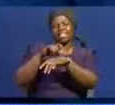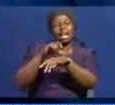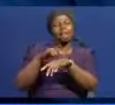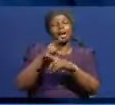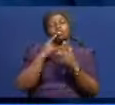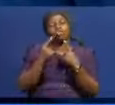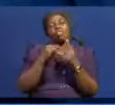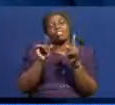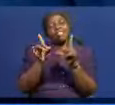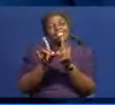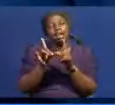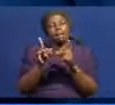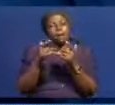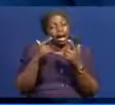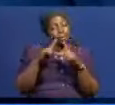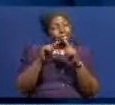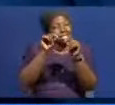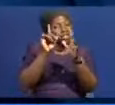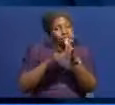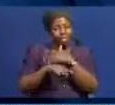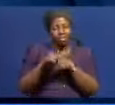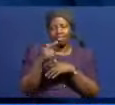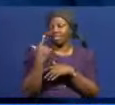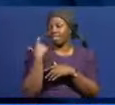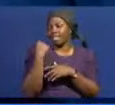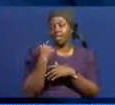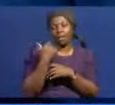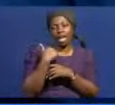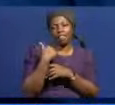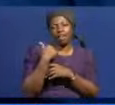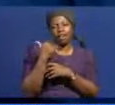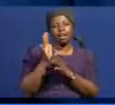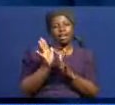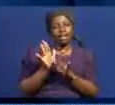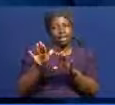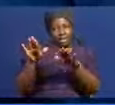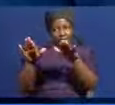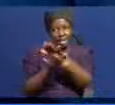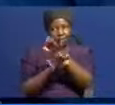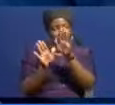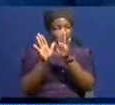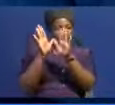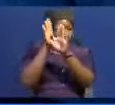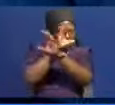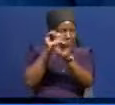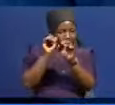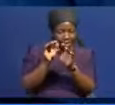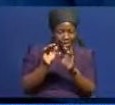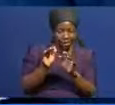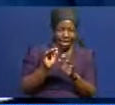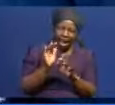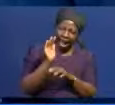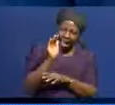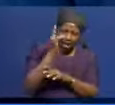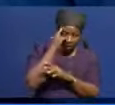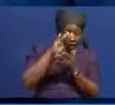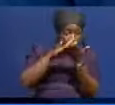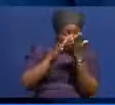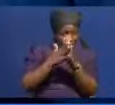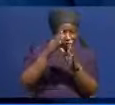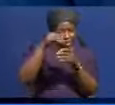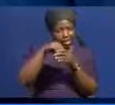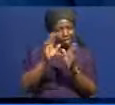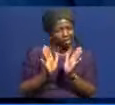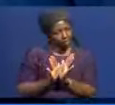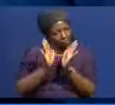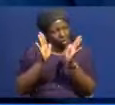day we had the Deputy President publicly ask for forgiveness. And the Bible in the